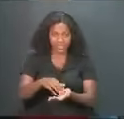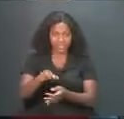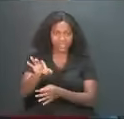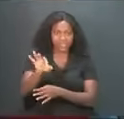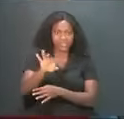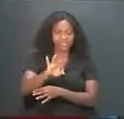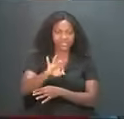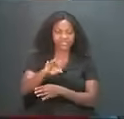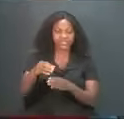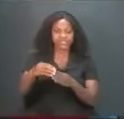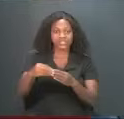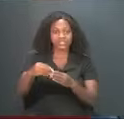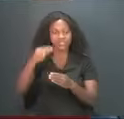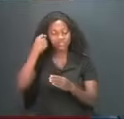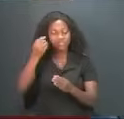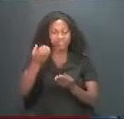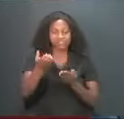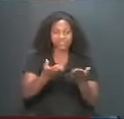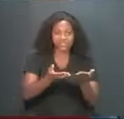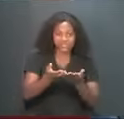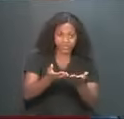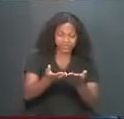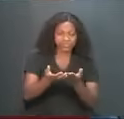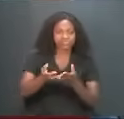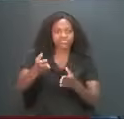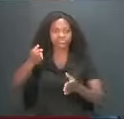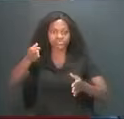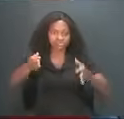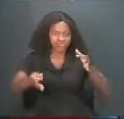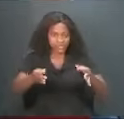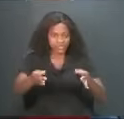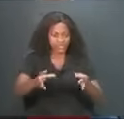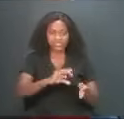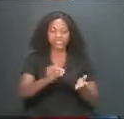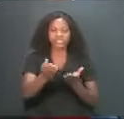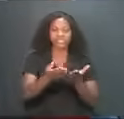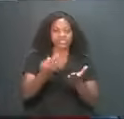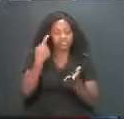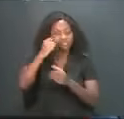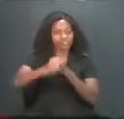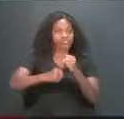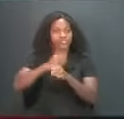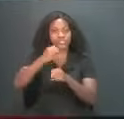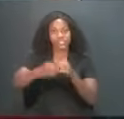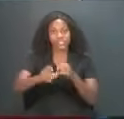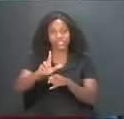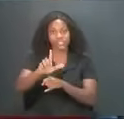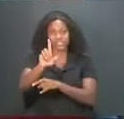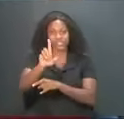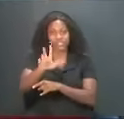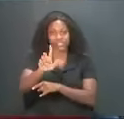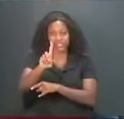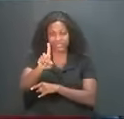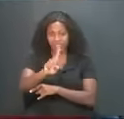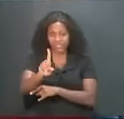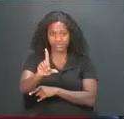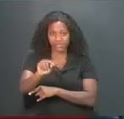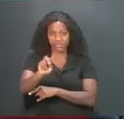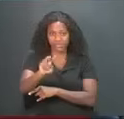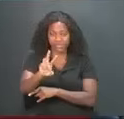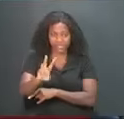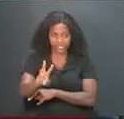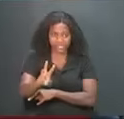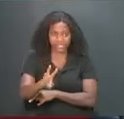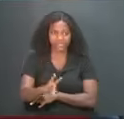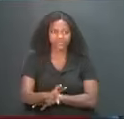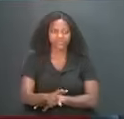1,098,136,900 Ghana cedis for the services of the Judiciary and Judicial Service for the year ending 31st December 2026. And in doing